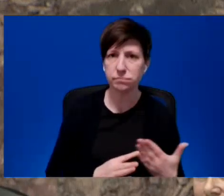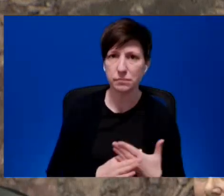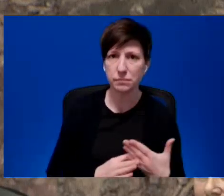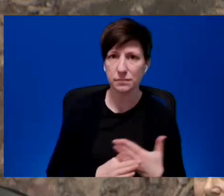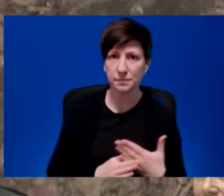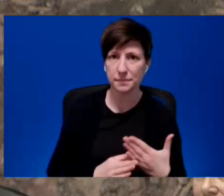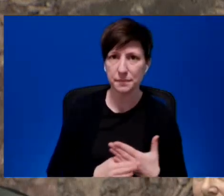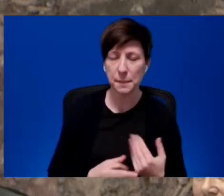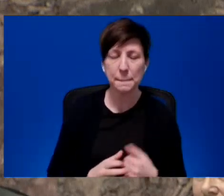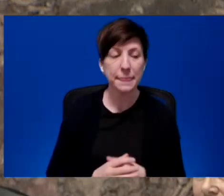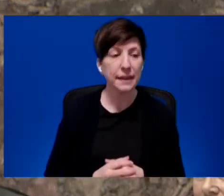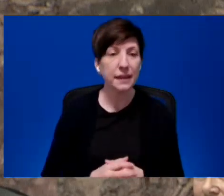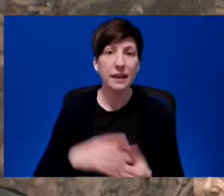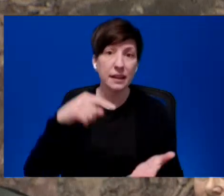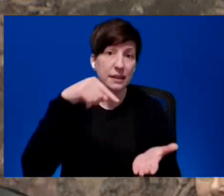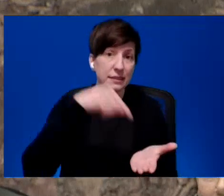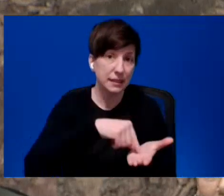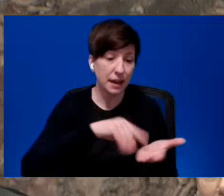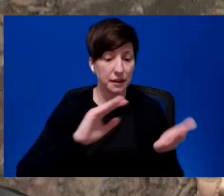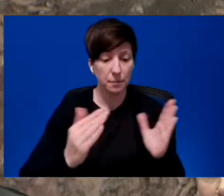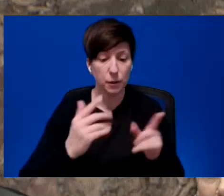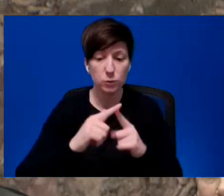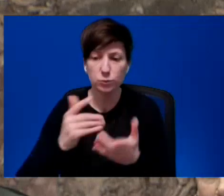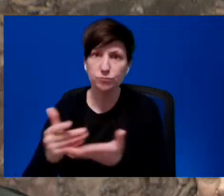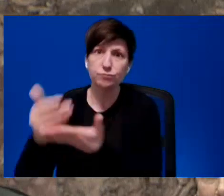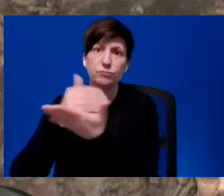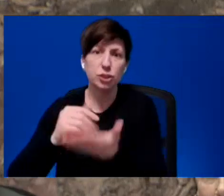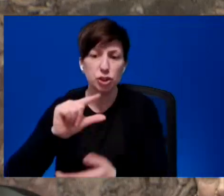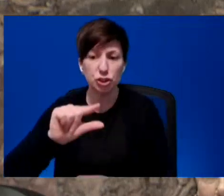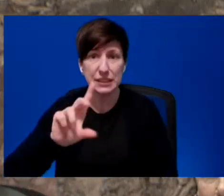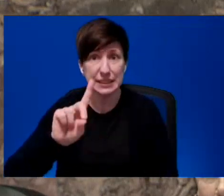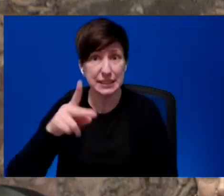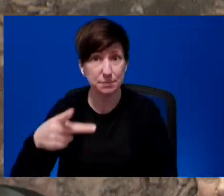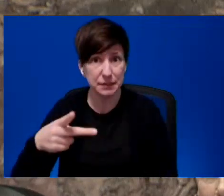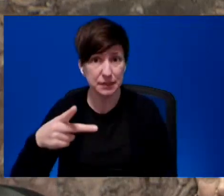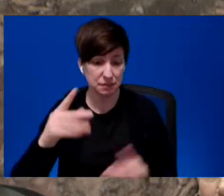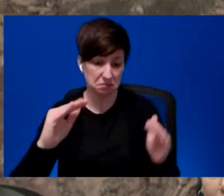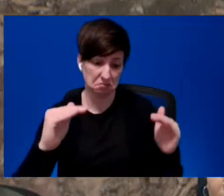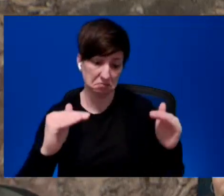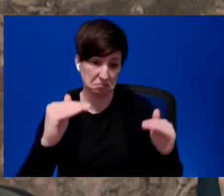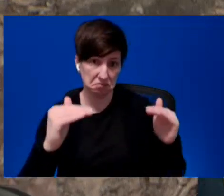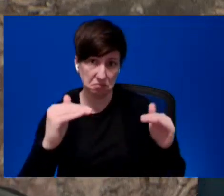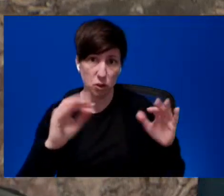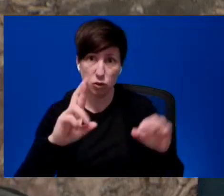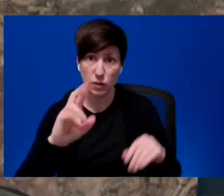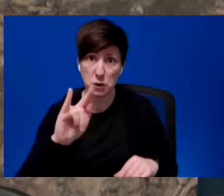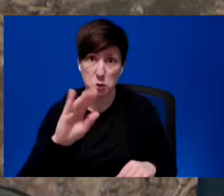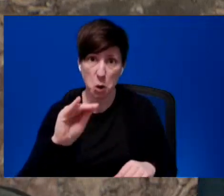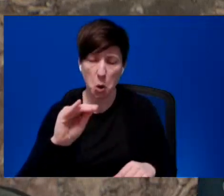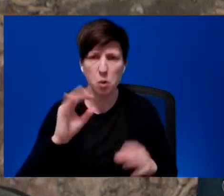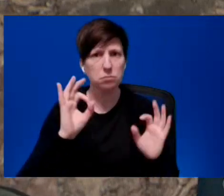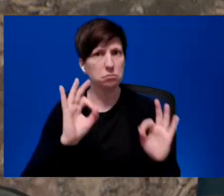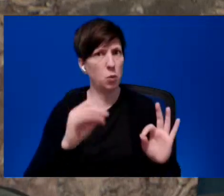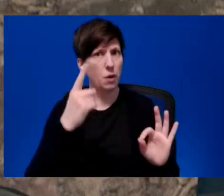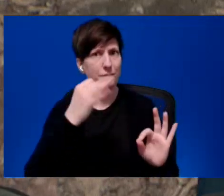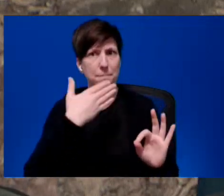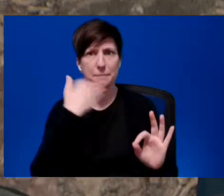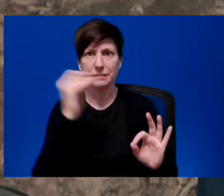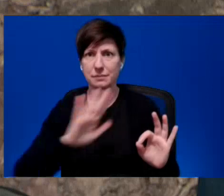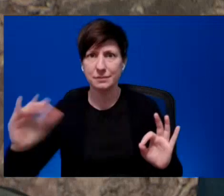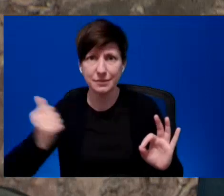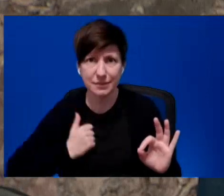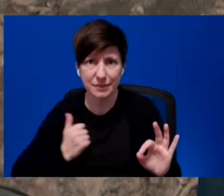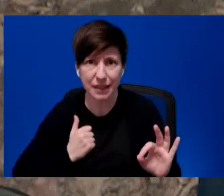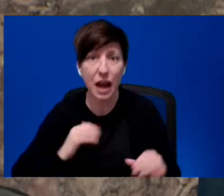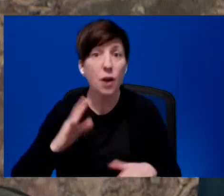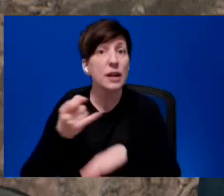Our debt to GDP ratio is one of the lowest in Canada. Our interest bite is 3.2 cents on every dollar